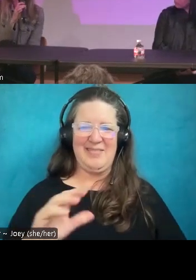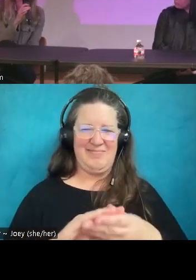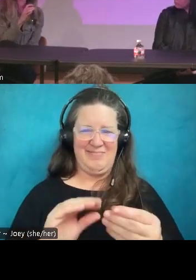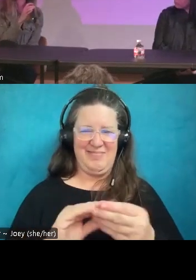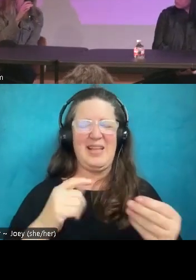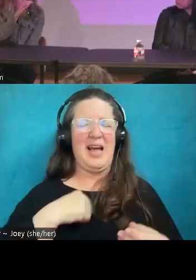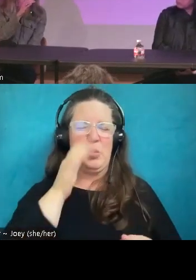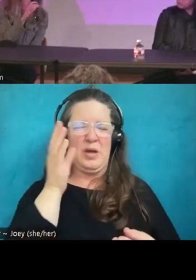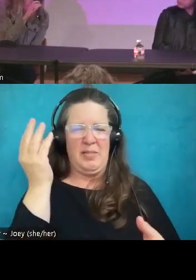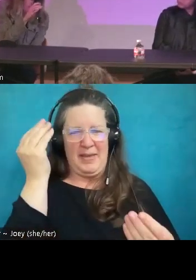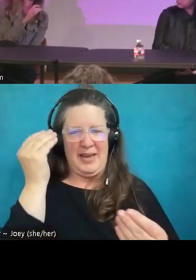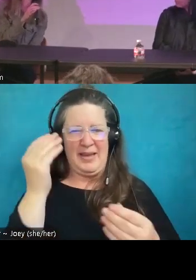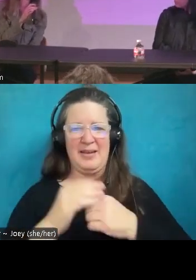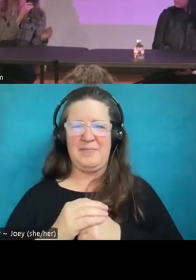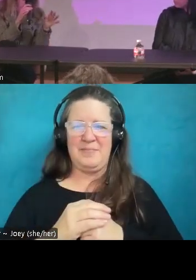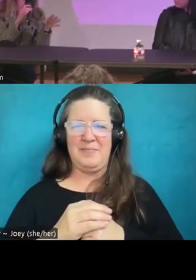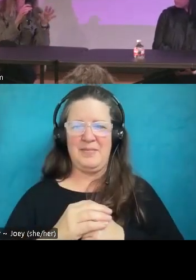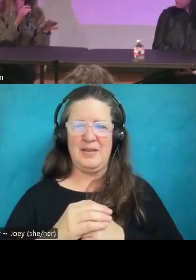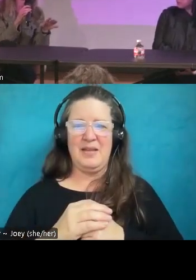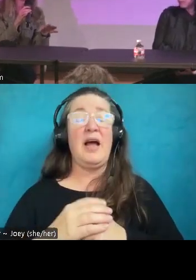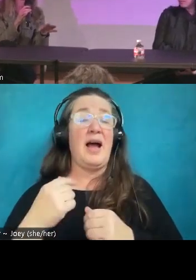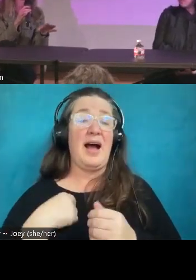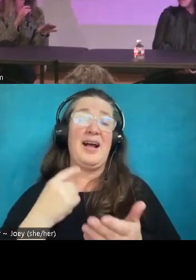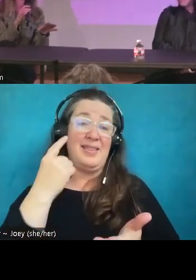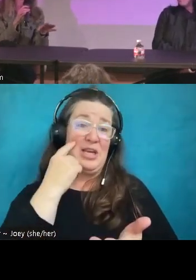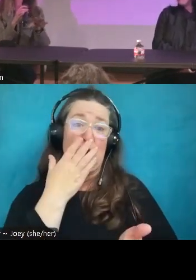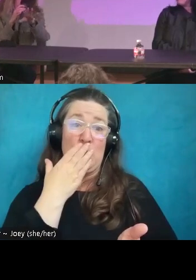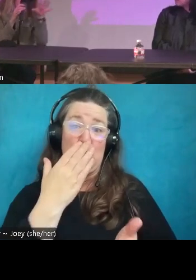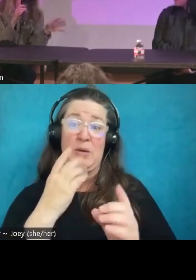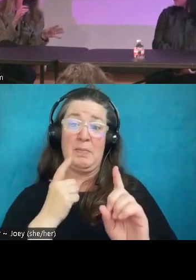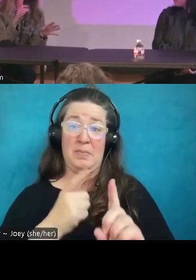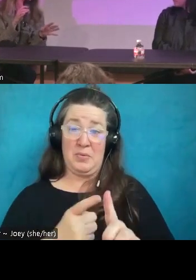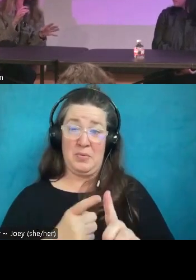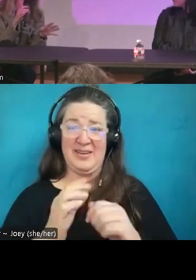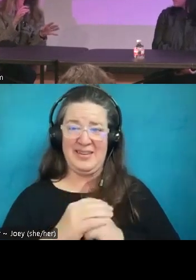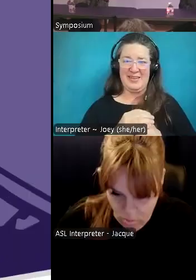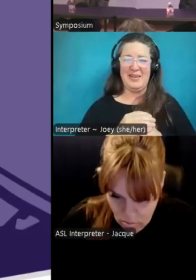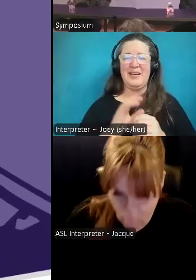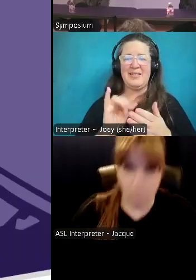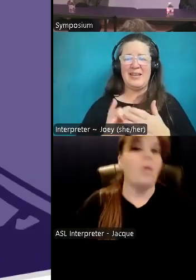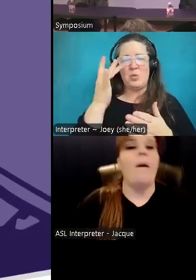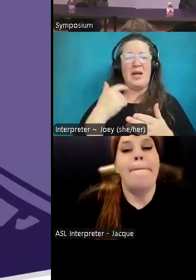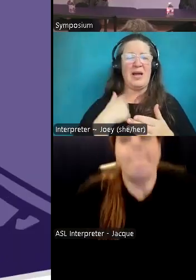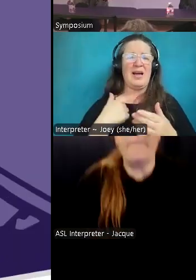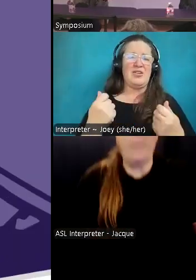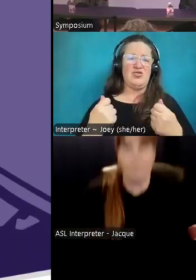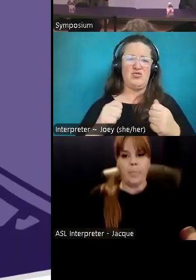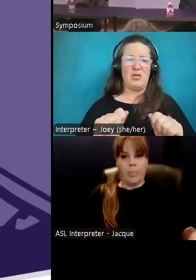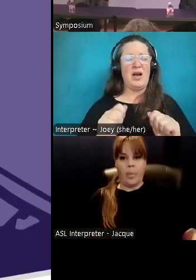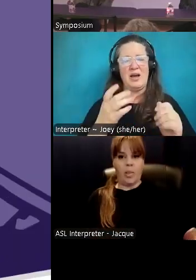You know, I would say it's a really good point, and so much of why I try to focus on getting a really good background, right? To try to